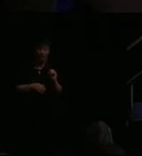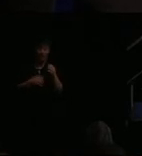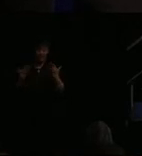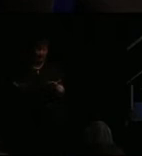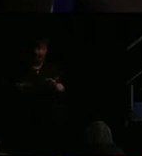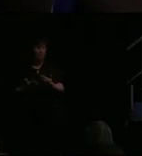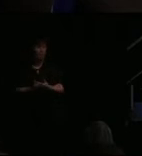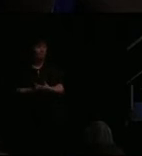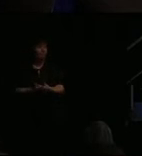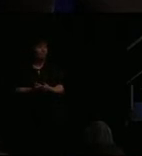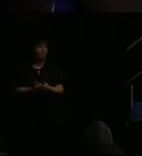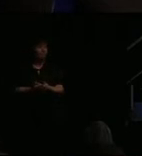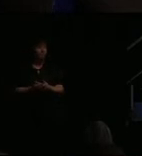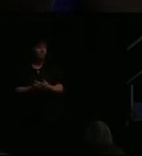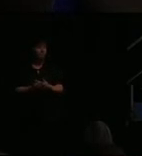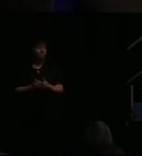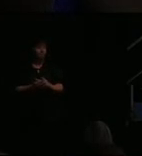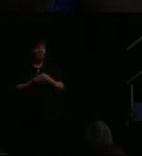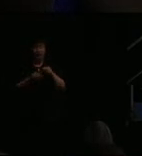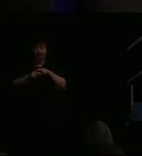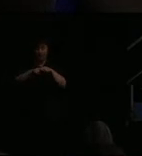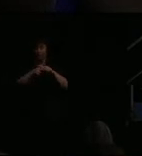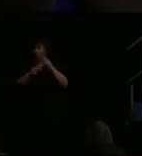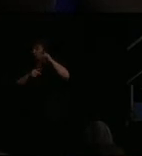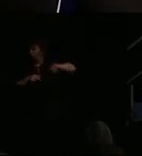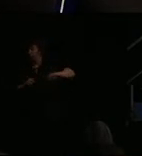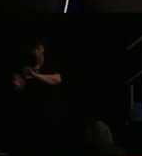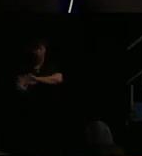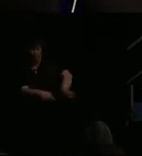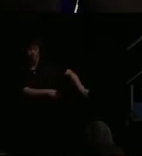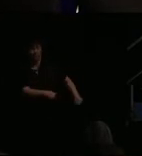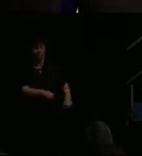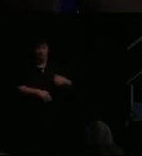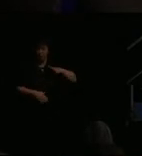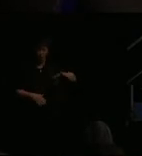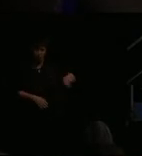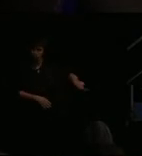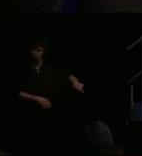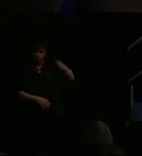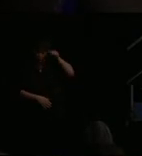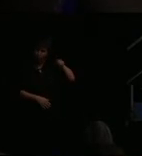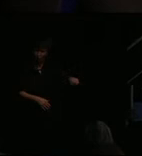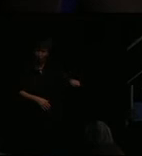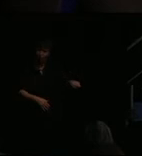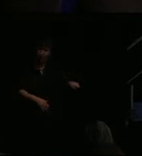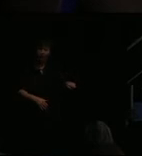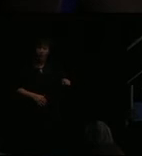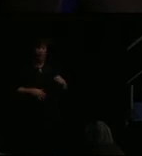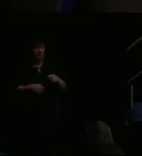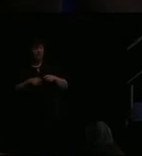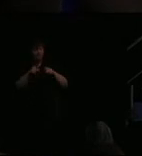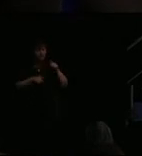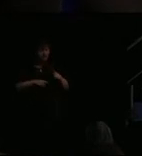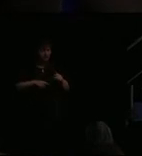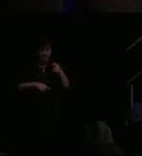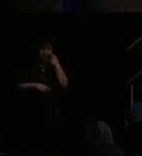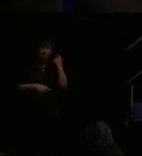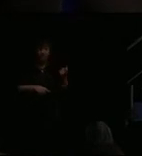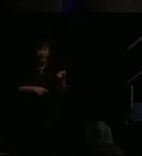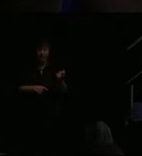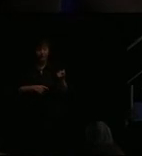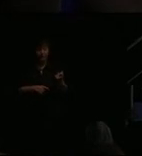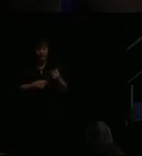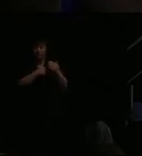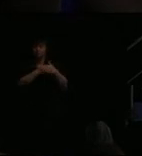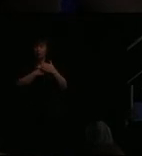now, had been disowned by her family. For various things, and we found out there was a heck of a lot